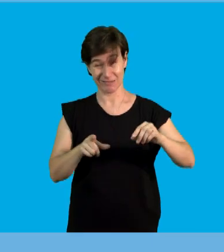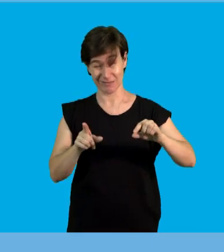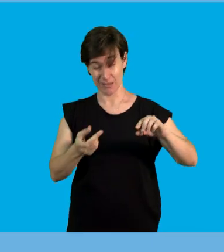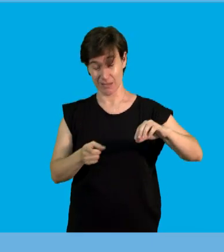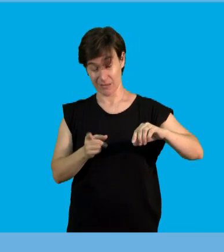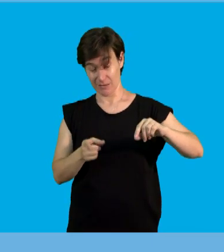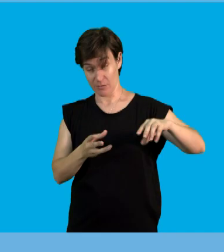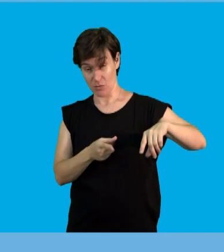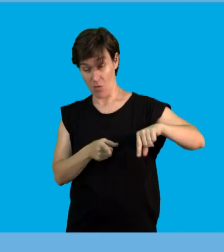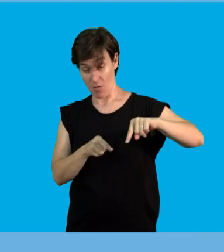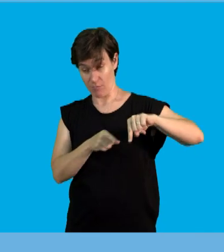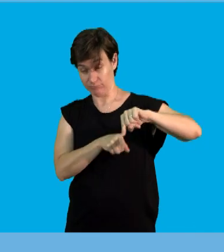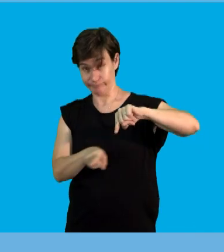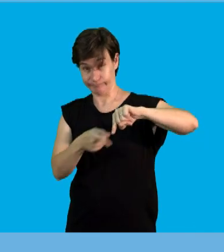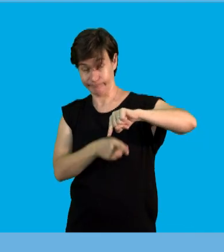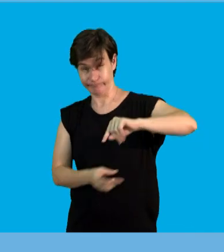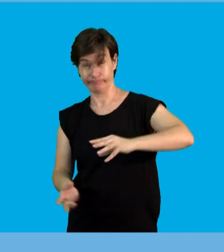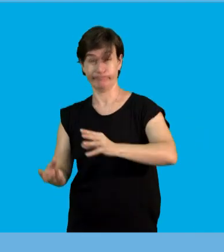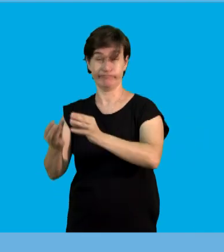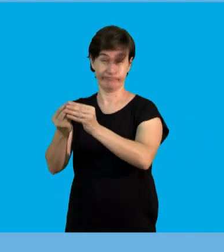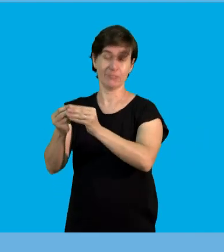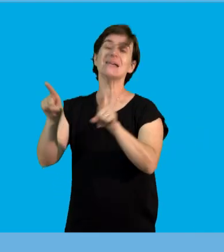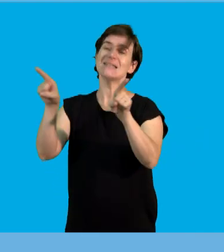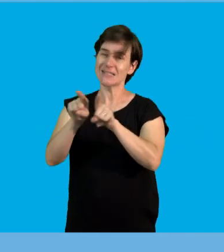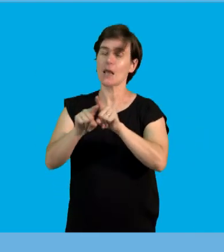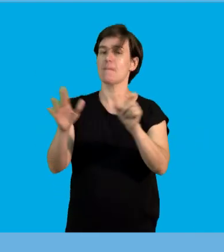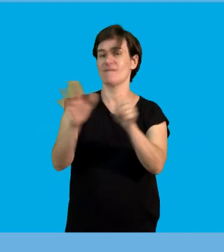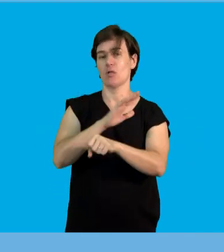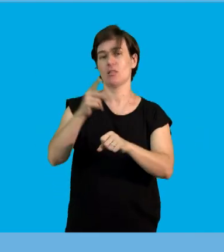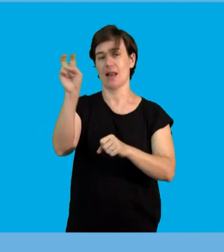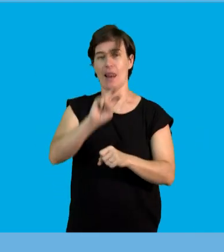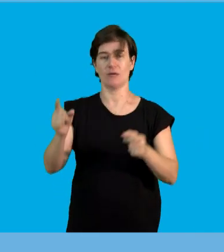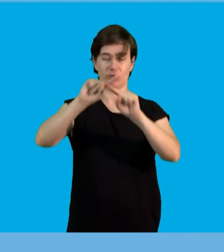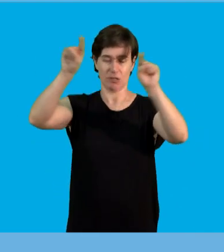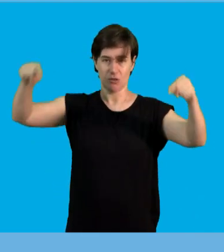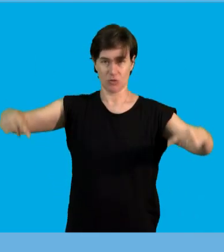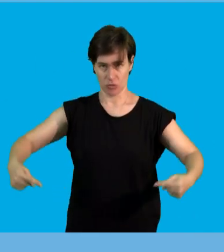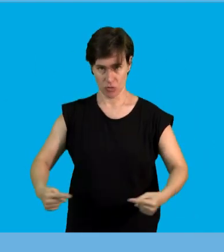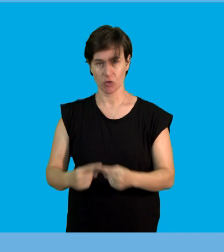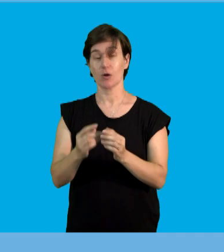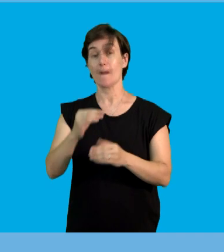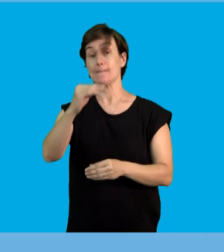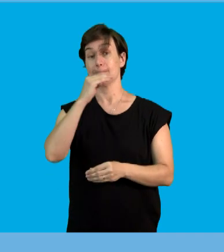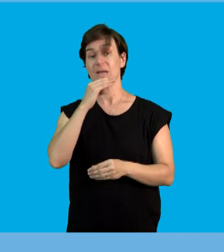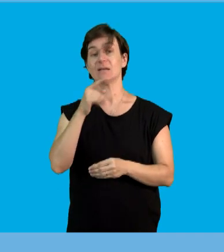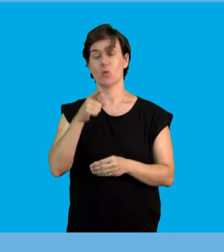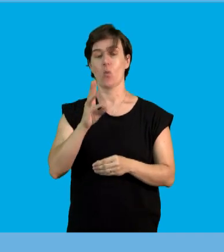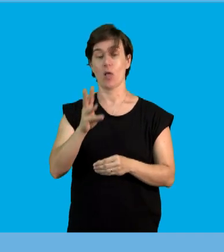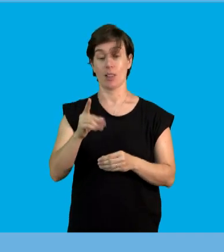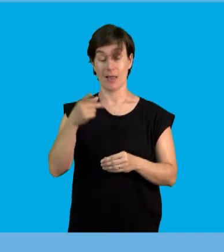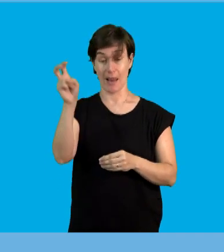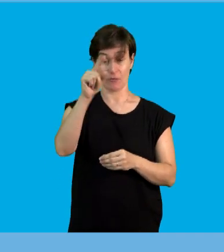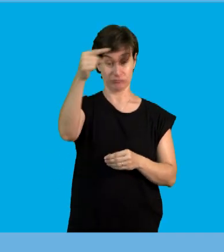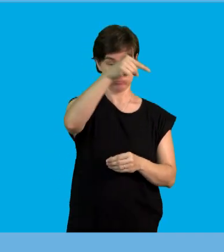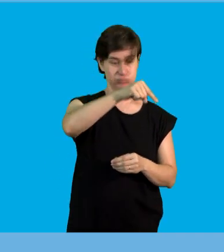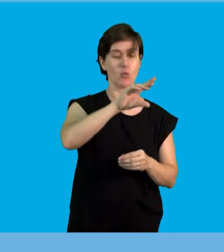resistor, that resistor, and this resistor will be equal to the total current of the entire circuit. So therefore, the